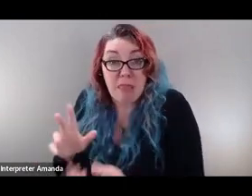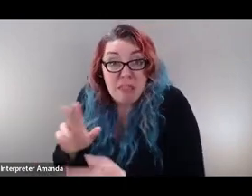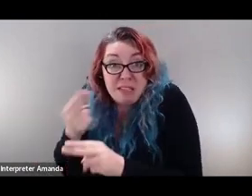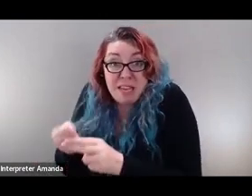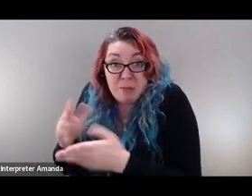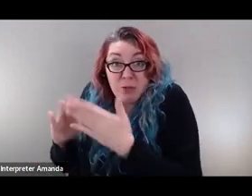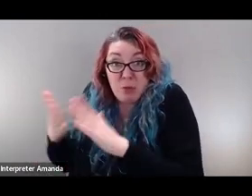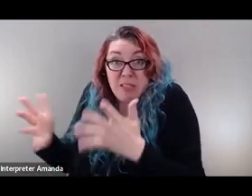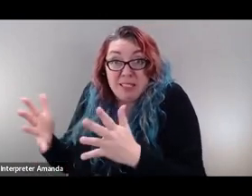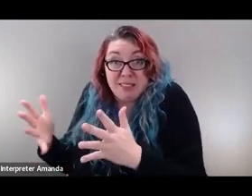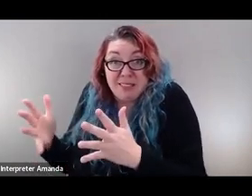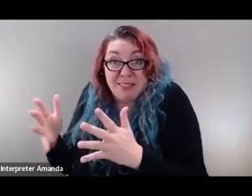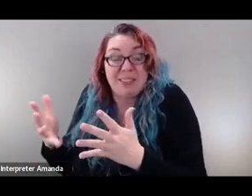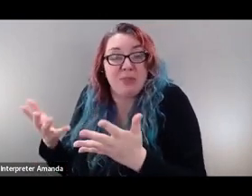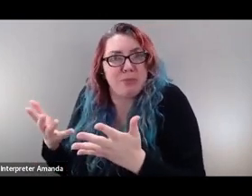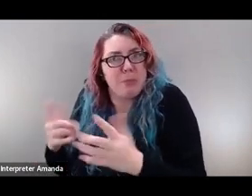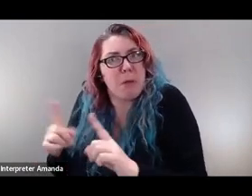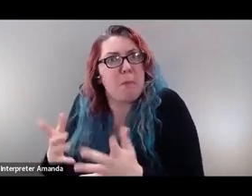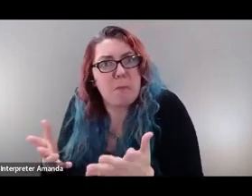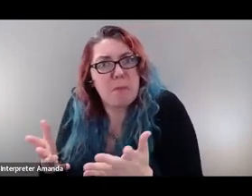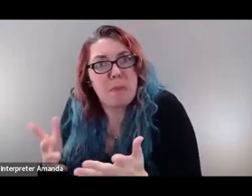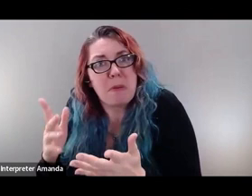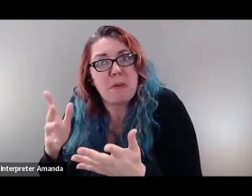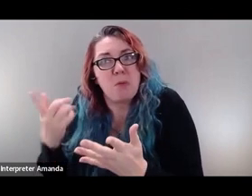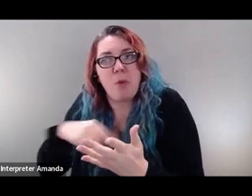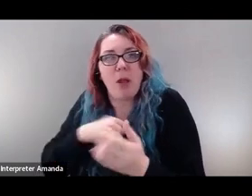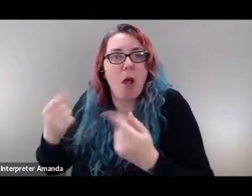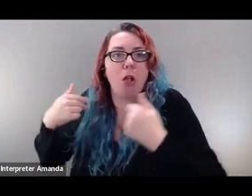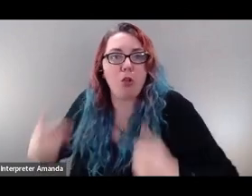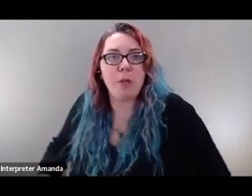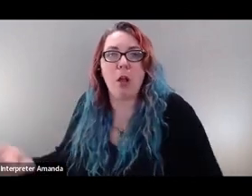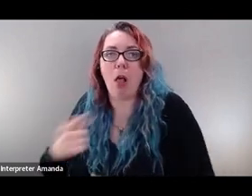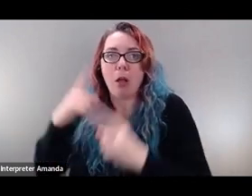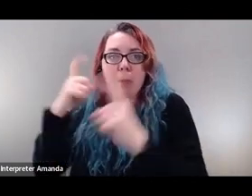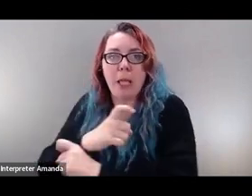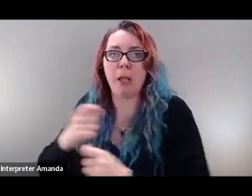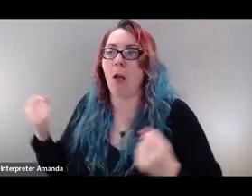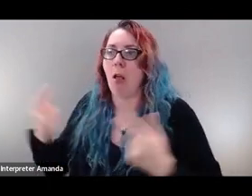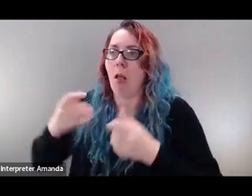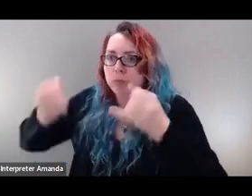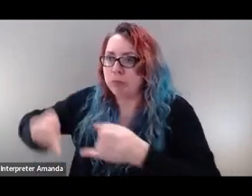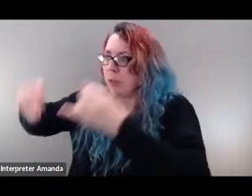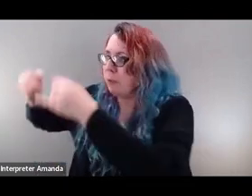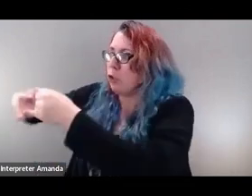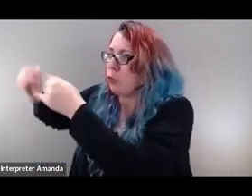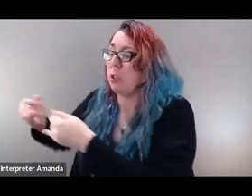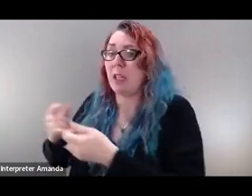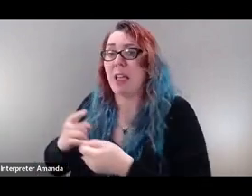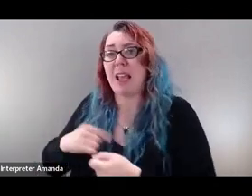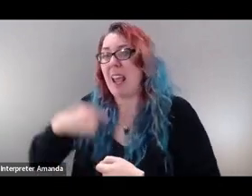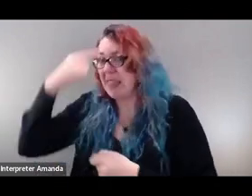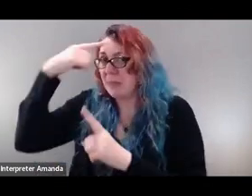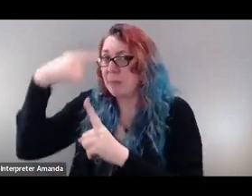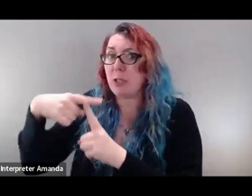understanding the various aspects of who we are as humans, the complexities and nuances that we carry. And so I think